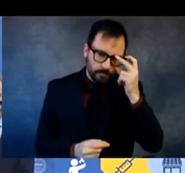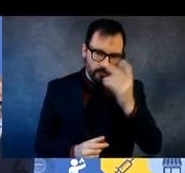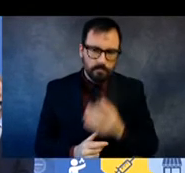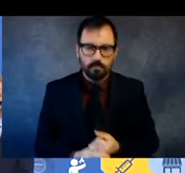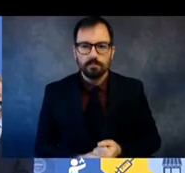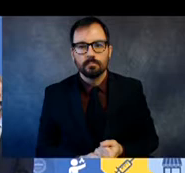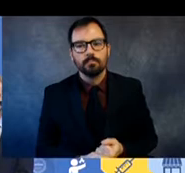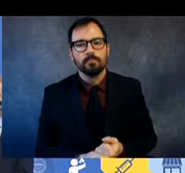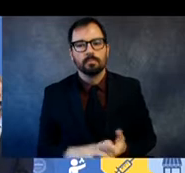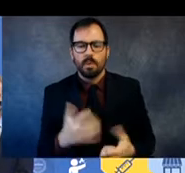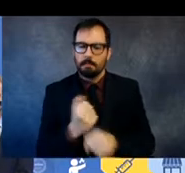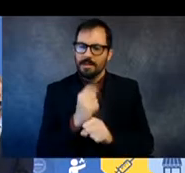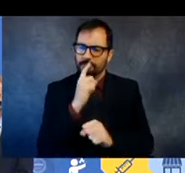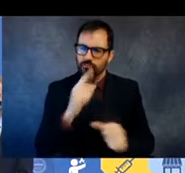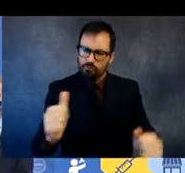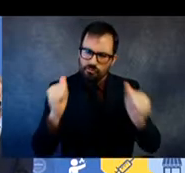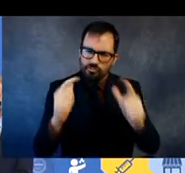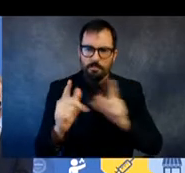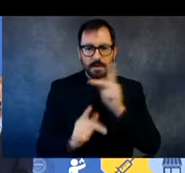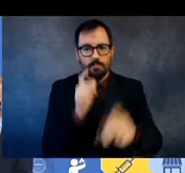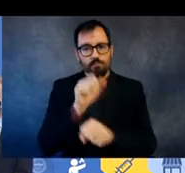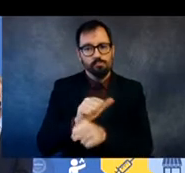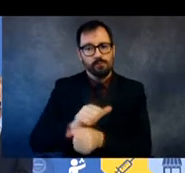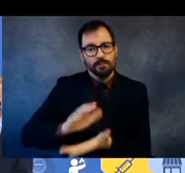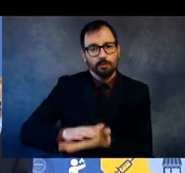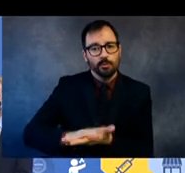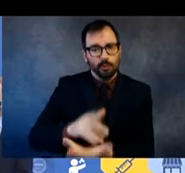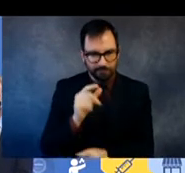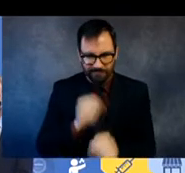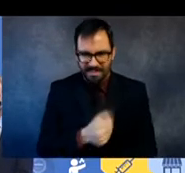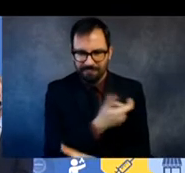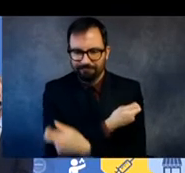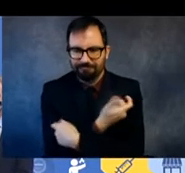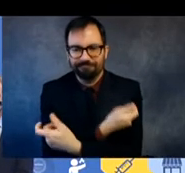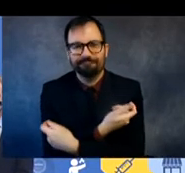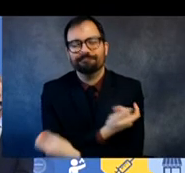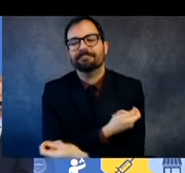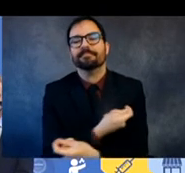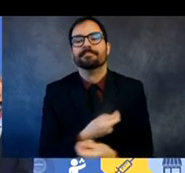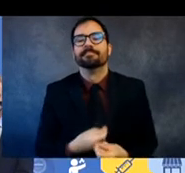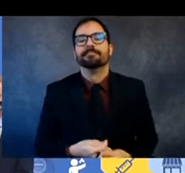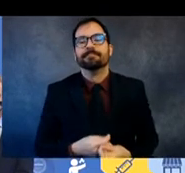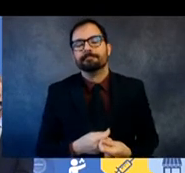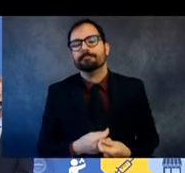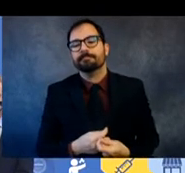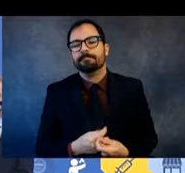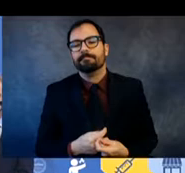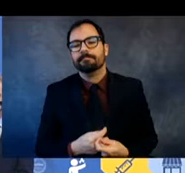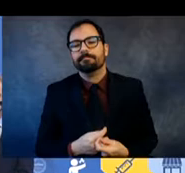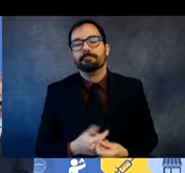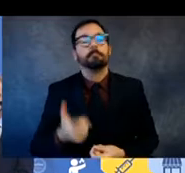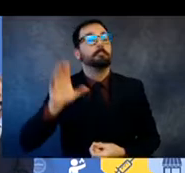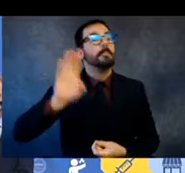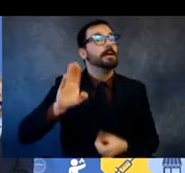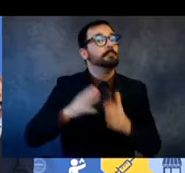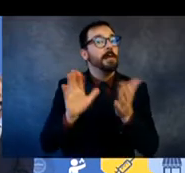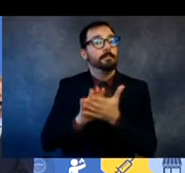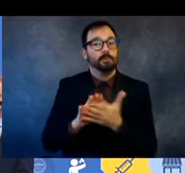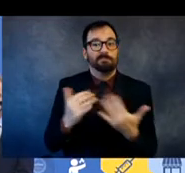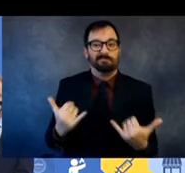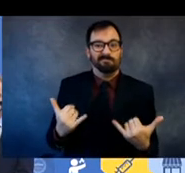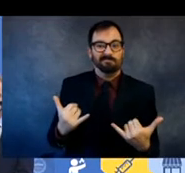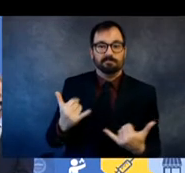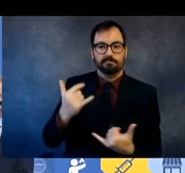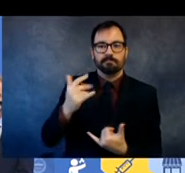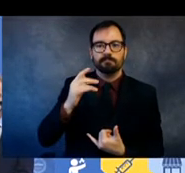staff and bus drivers and custodians and everyone gets vaccinated. Today, Boston Public Schools welcomed in students from grades 4 to